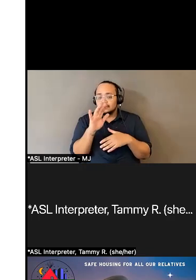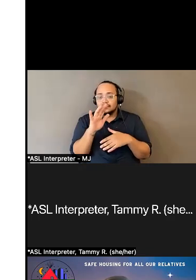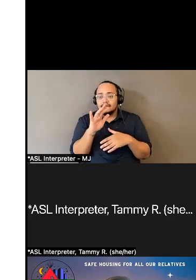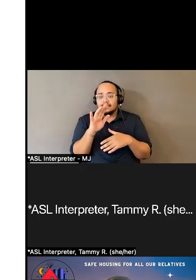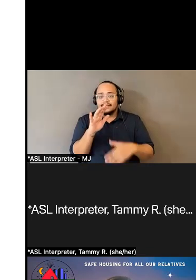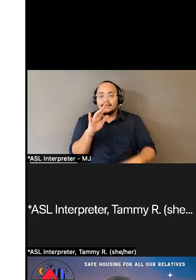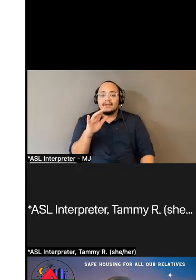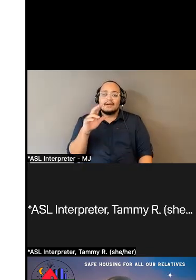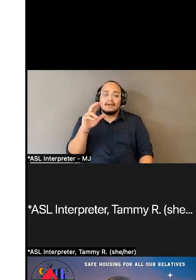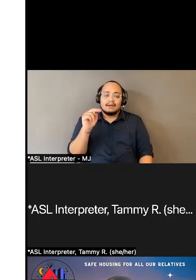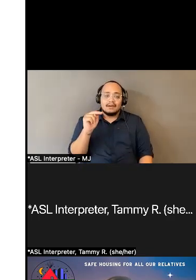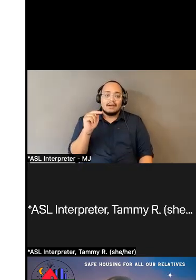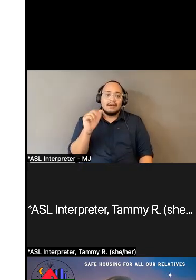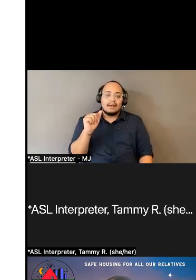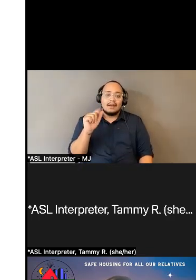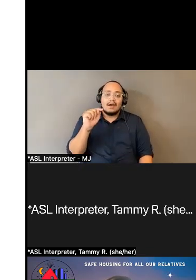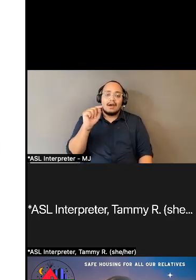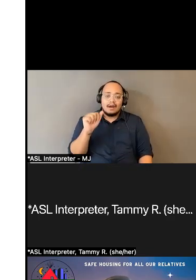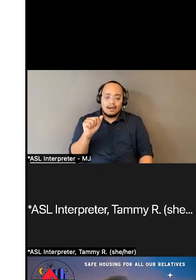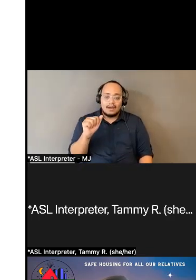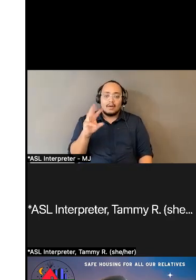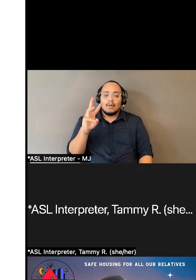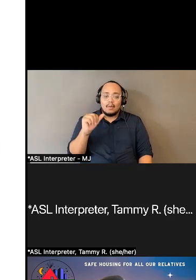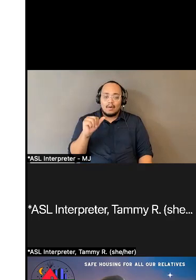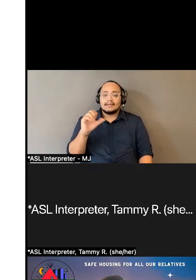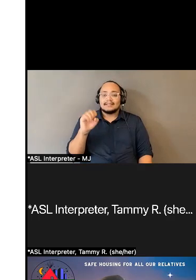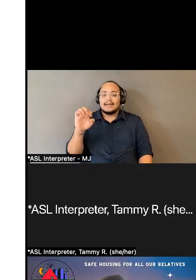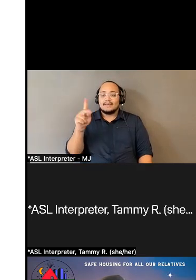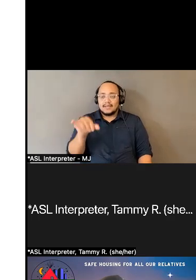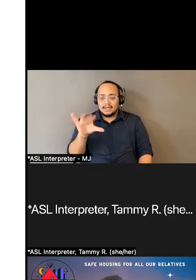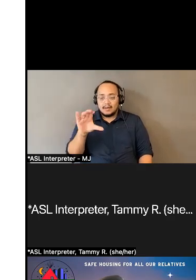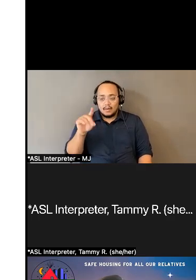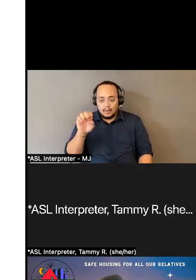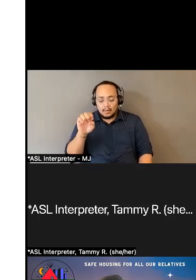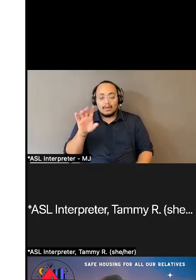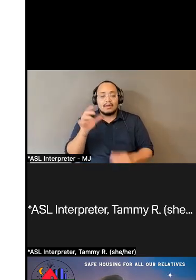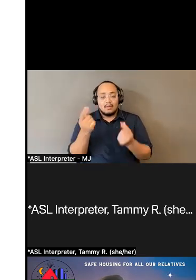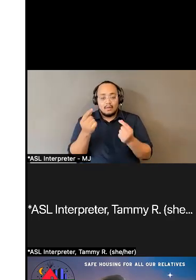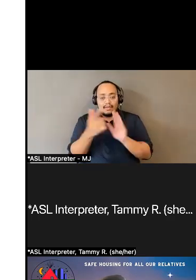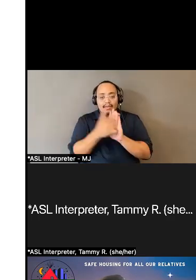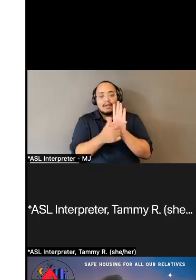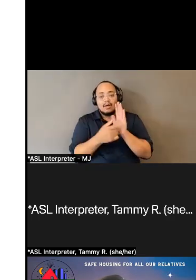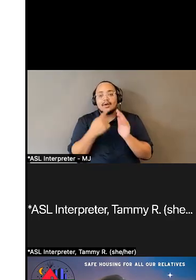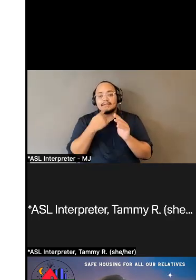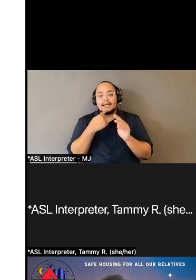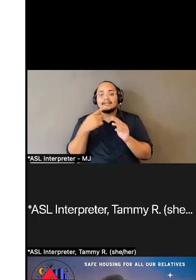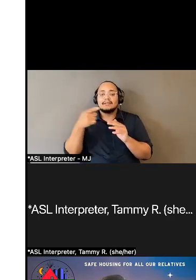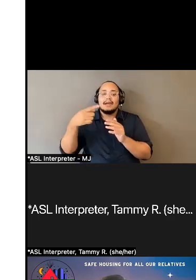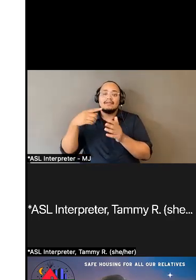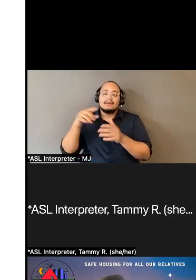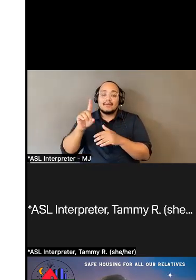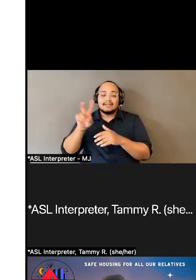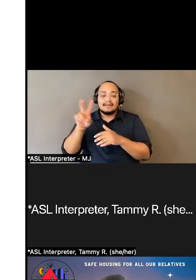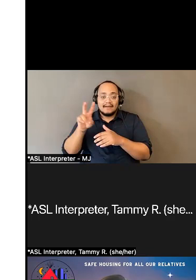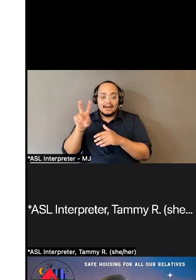Code. And Nottawasepi has a domestic violence paid leave provision. And we think that is super